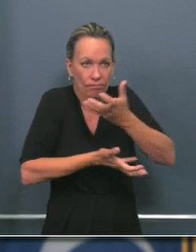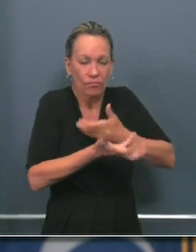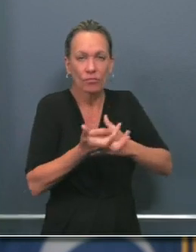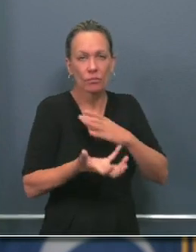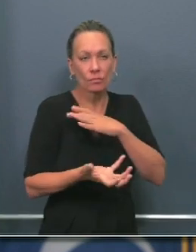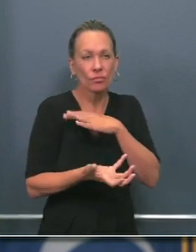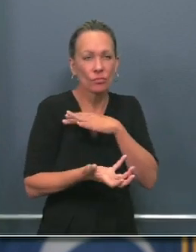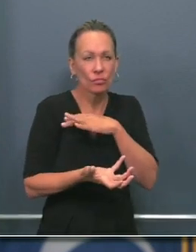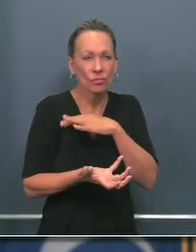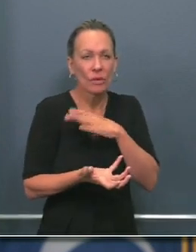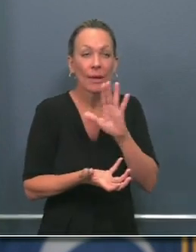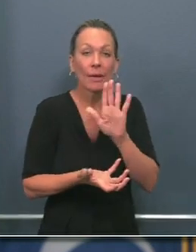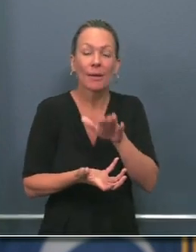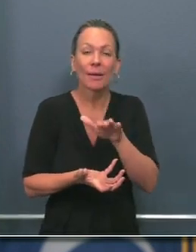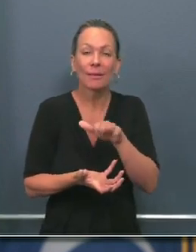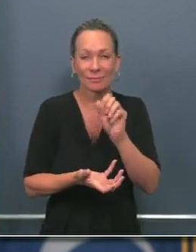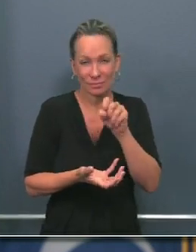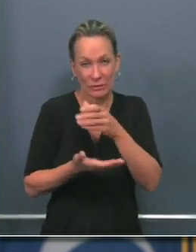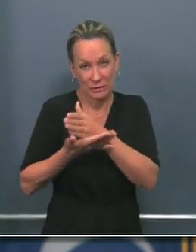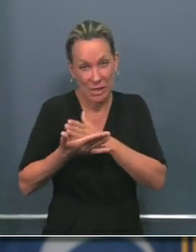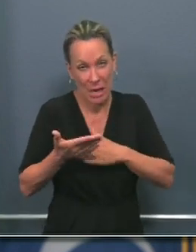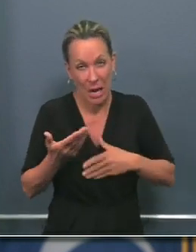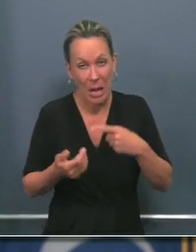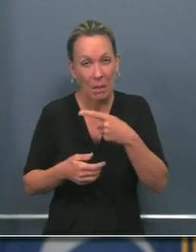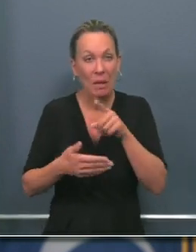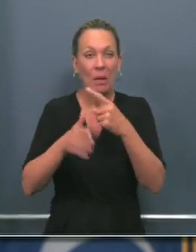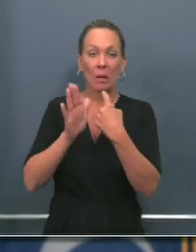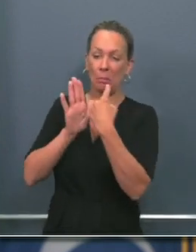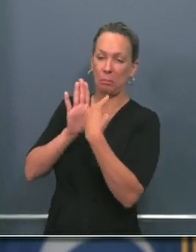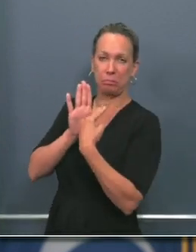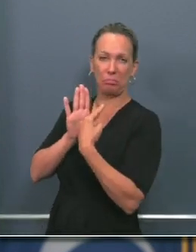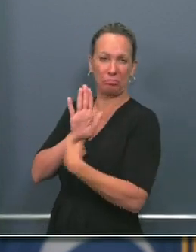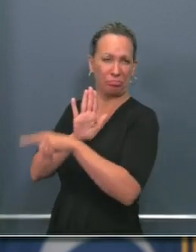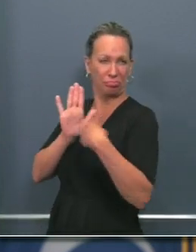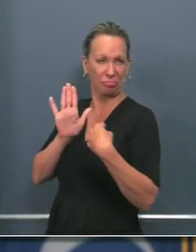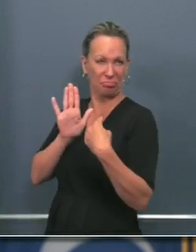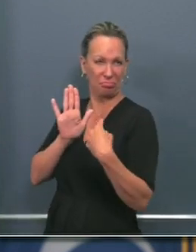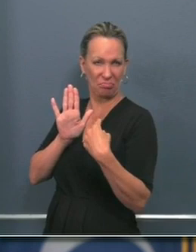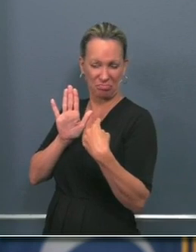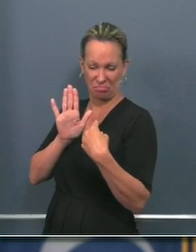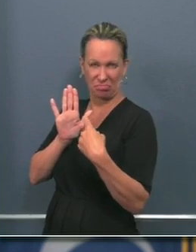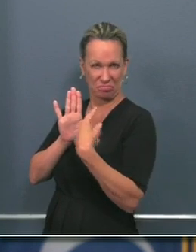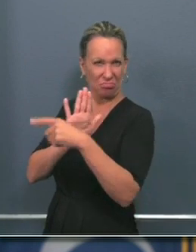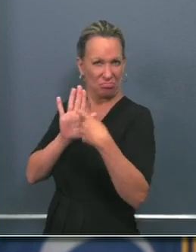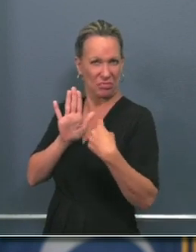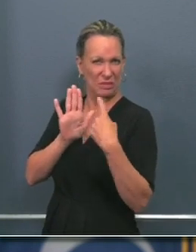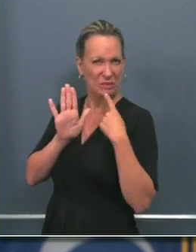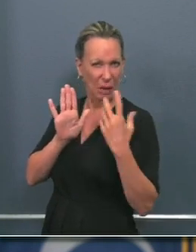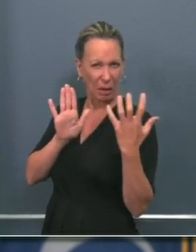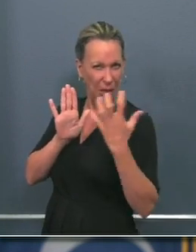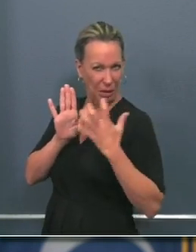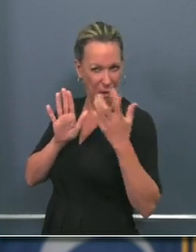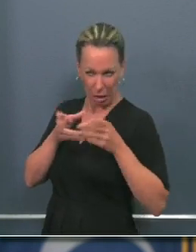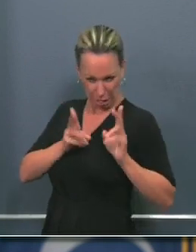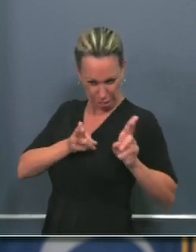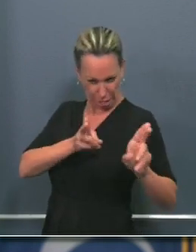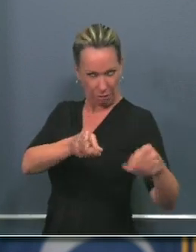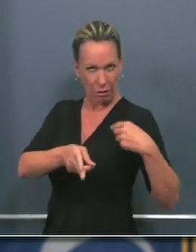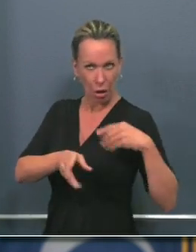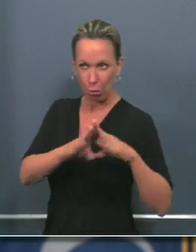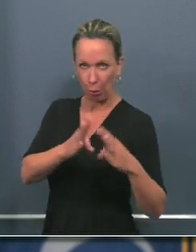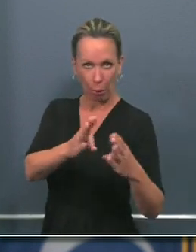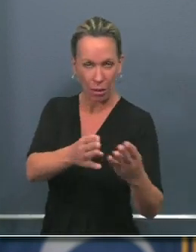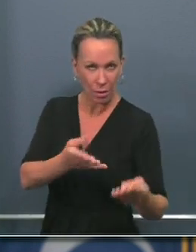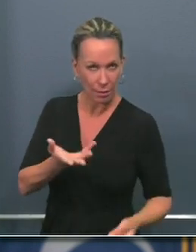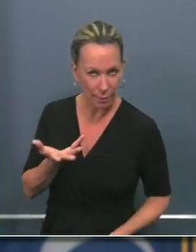I recognize in each of these sectors there are modifications that have to be met as well, and we hope to loosen